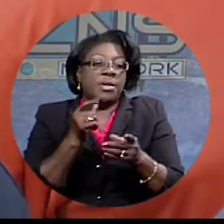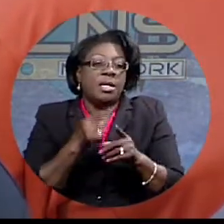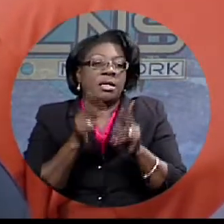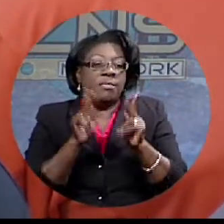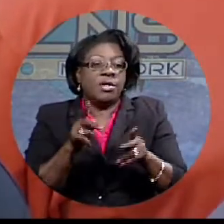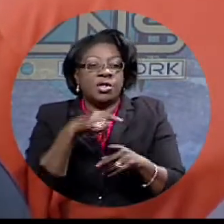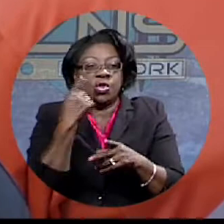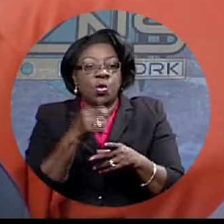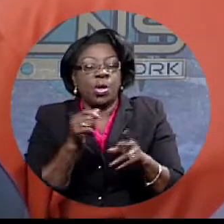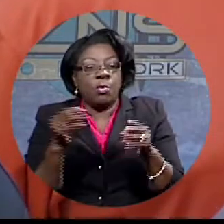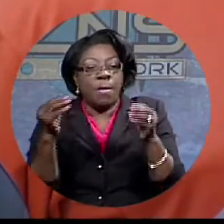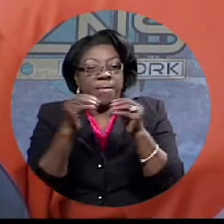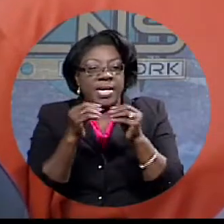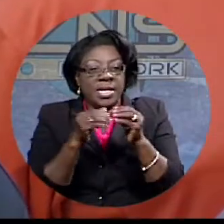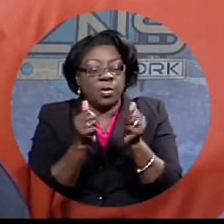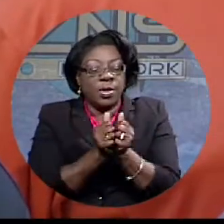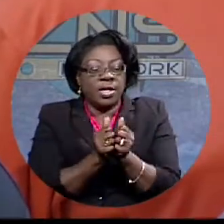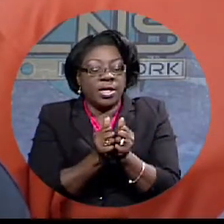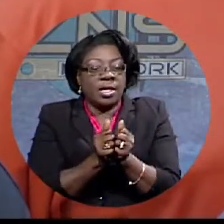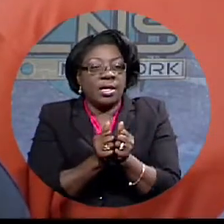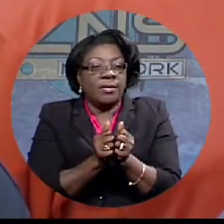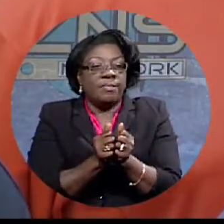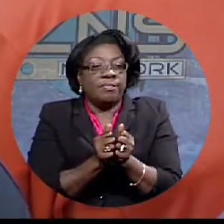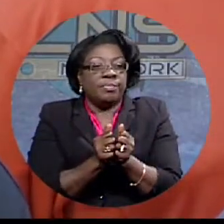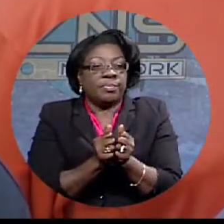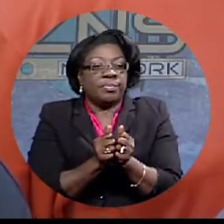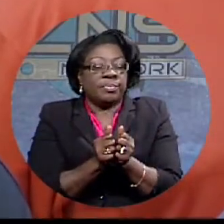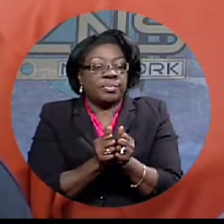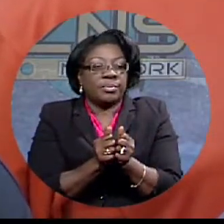we were meeting with on behalf of the Federation